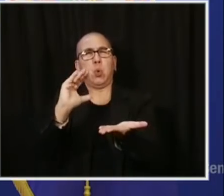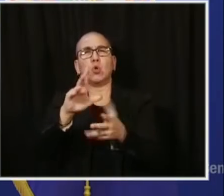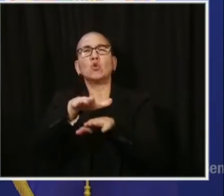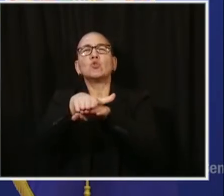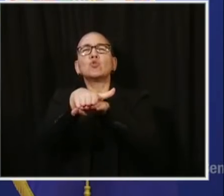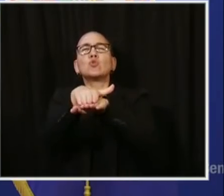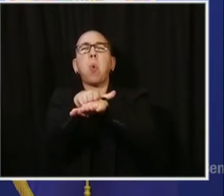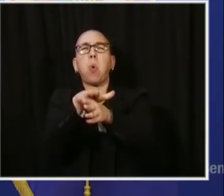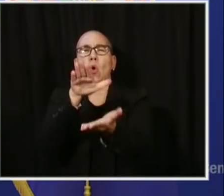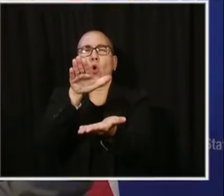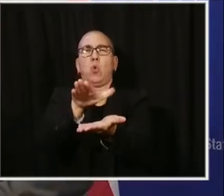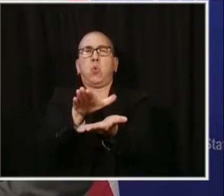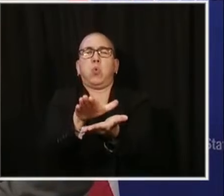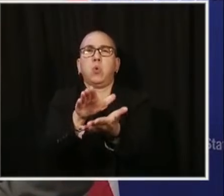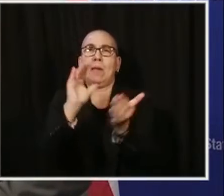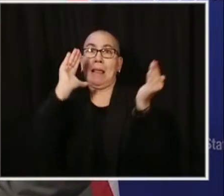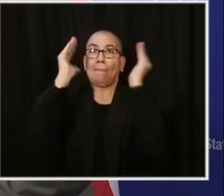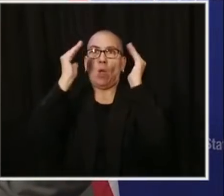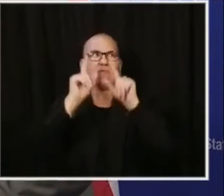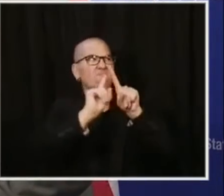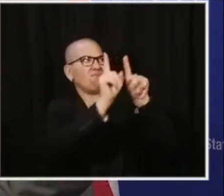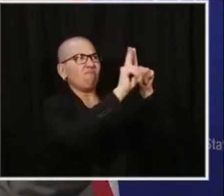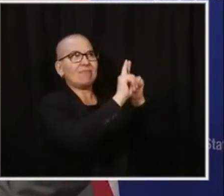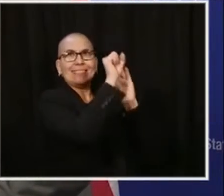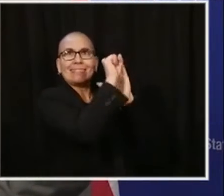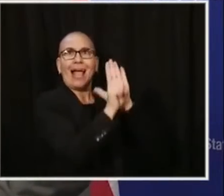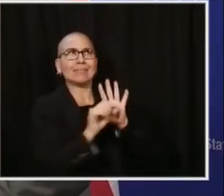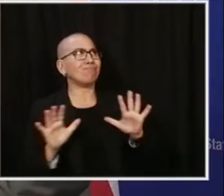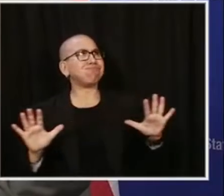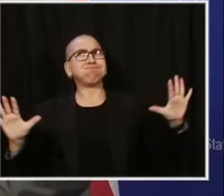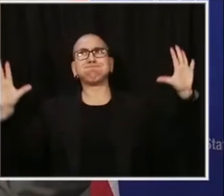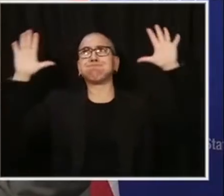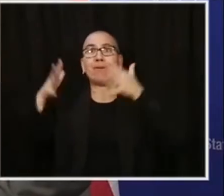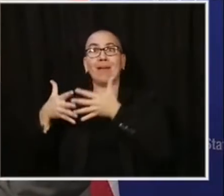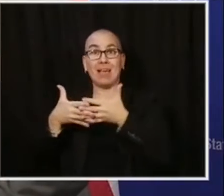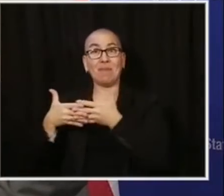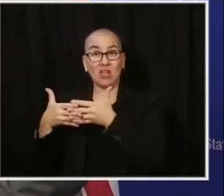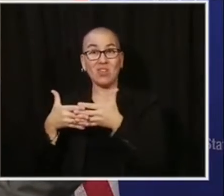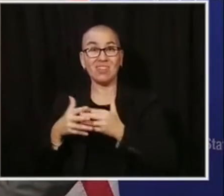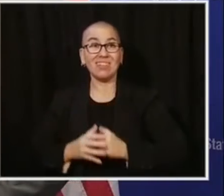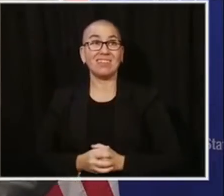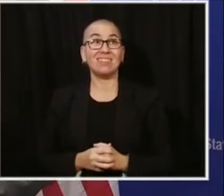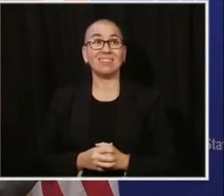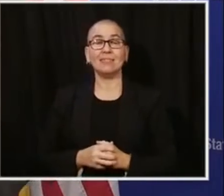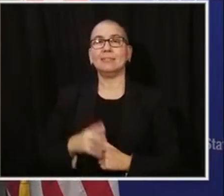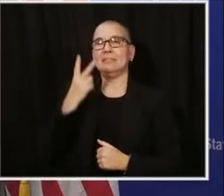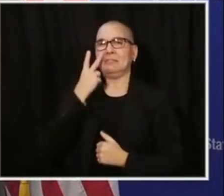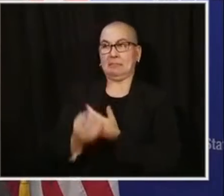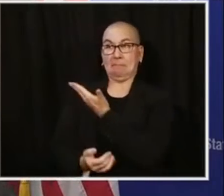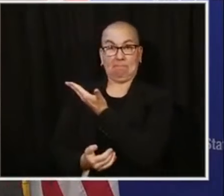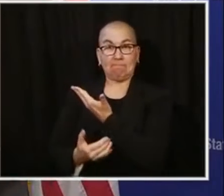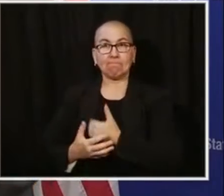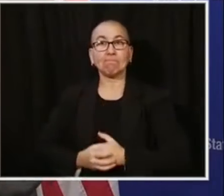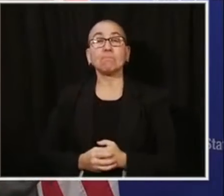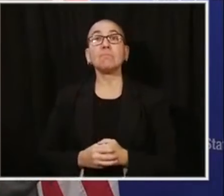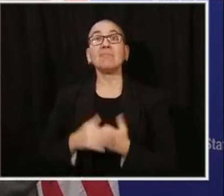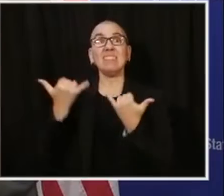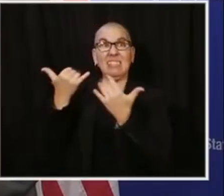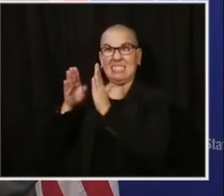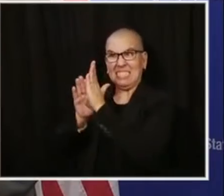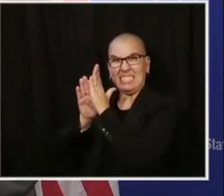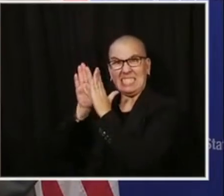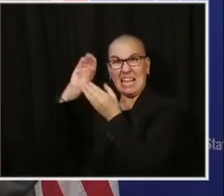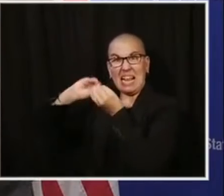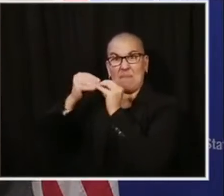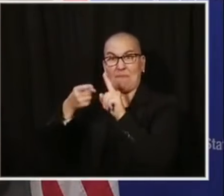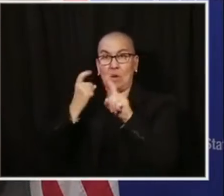than a large portion of the country. And if you look at this slide, we saw our peak in May, and we were learning at that time. We did not know a lot